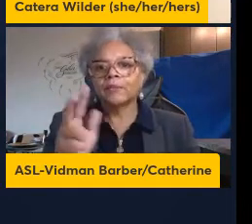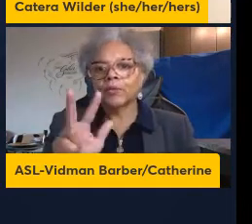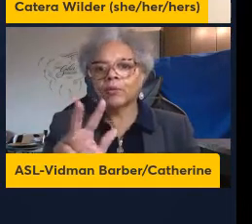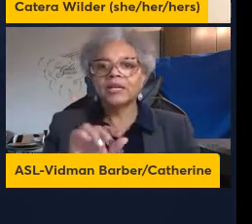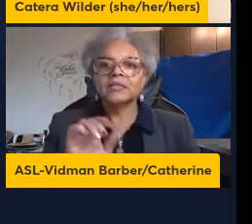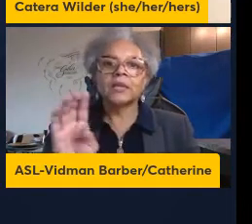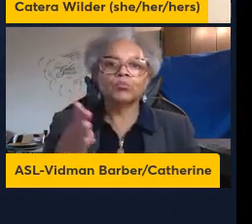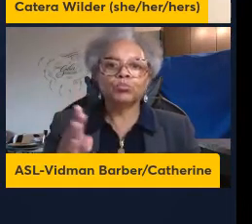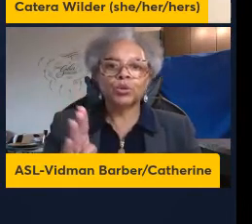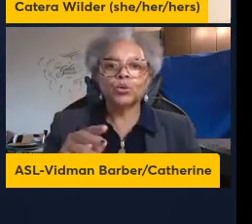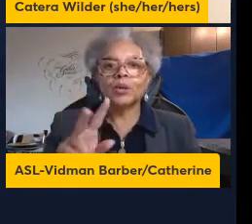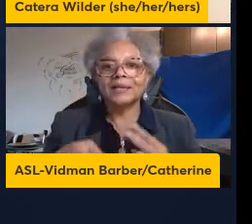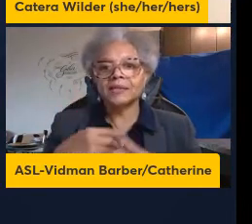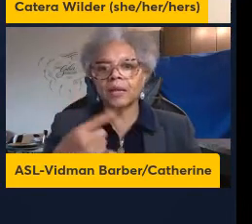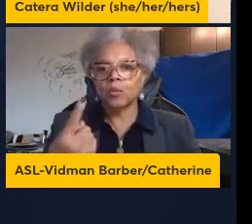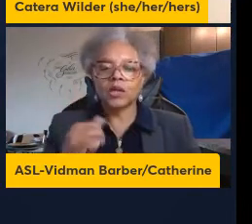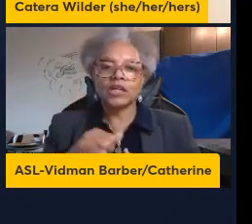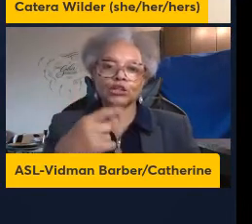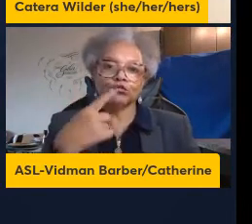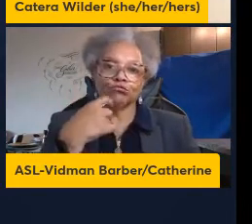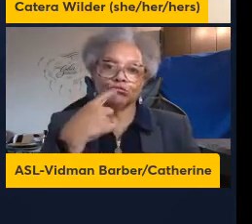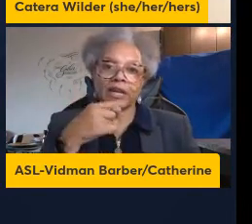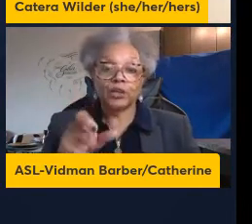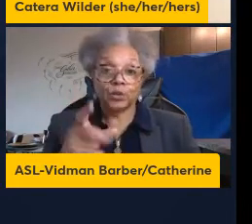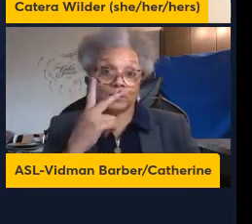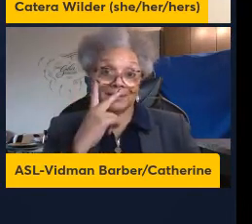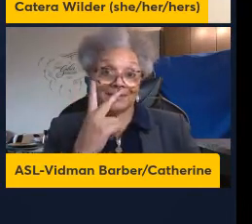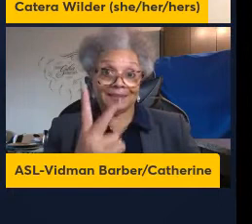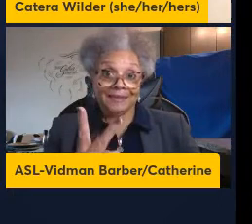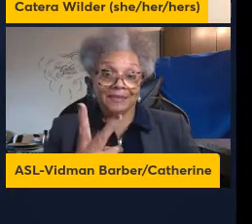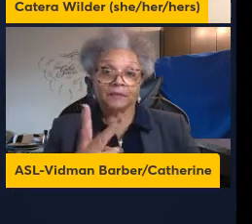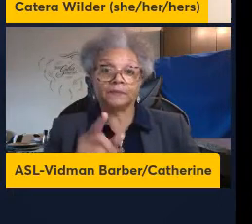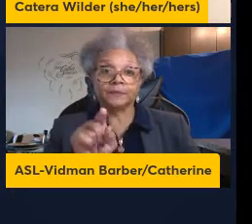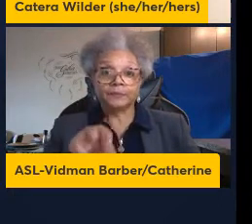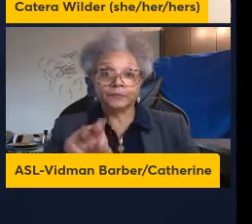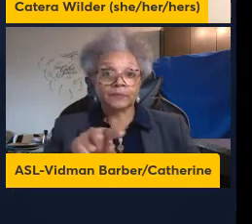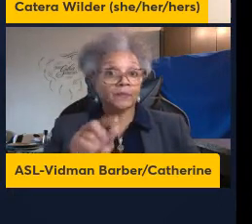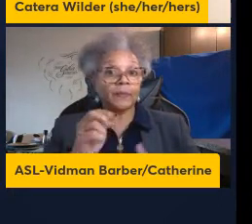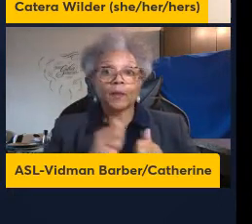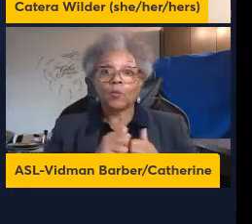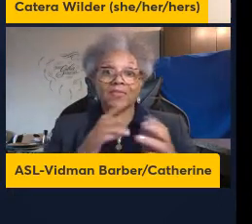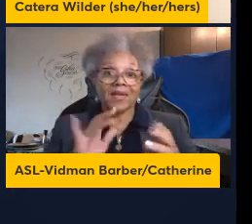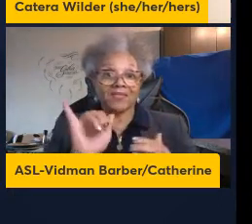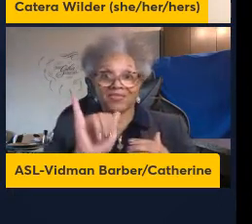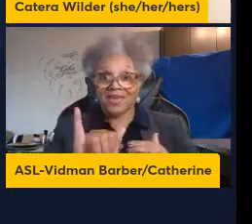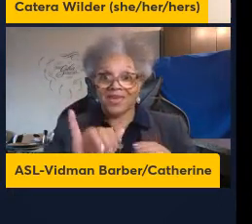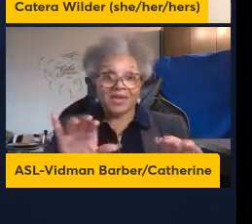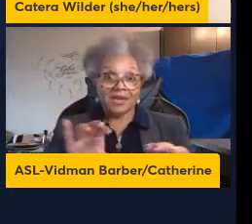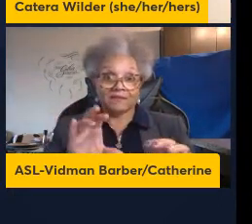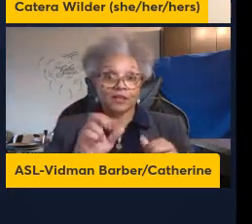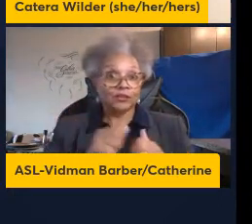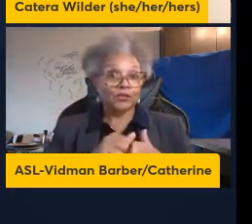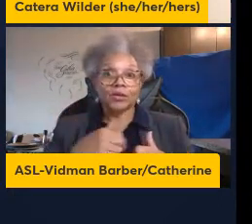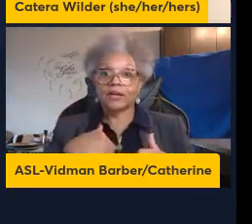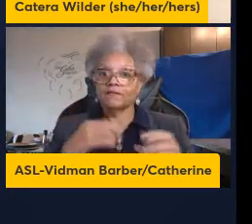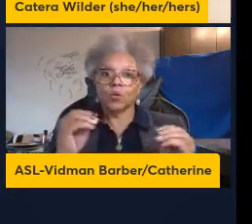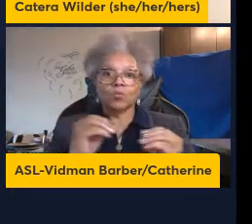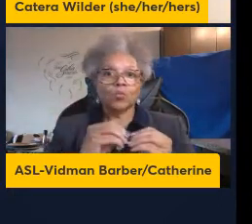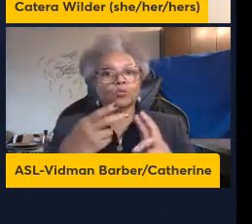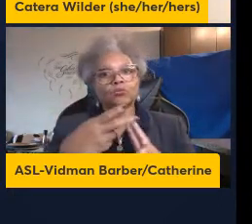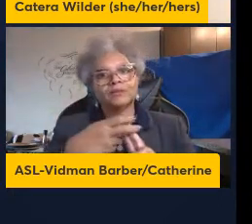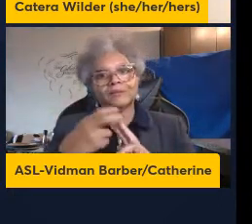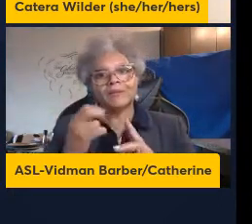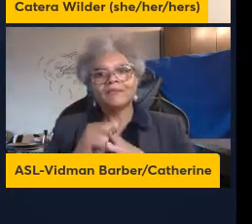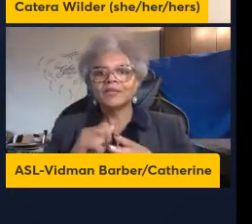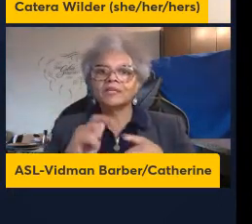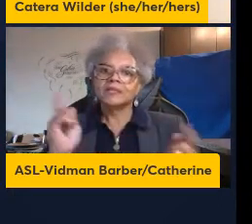type 1 is in red. And you can see that when you don't have activation of this pathway because you no longer have the receptors, this